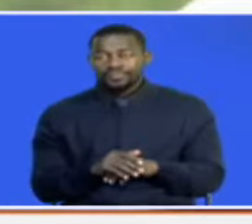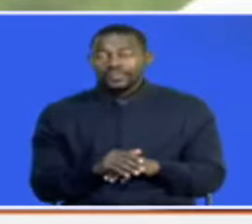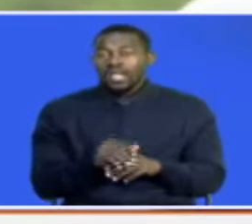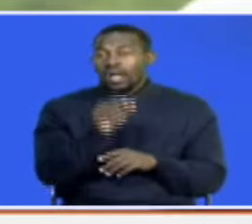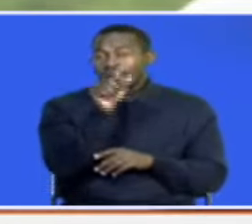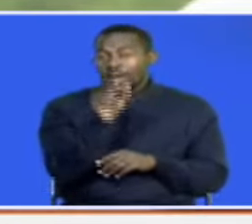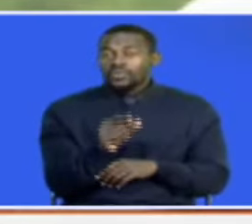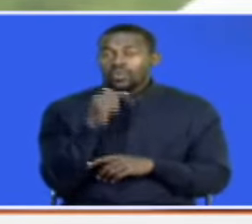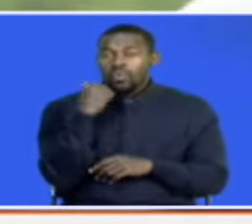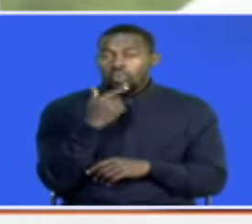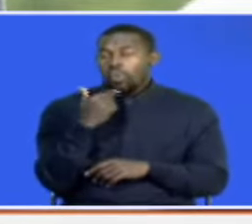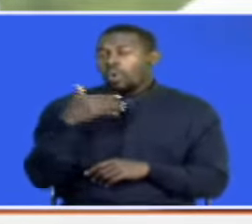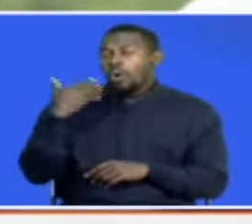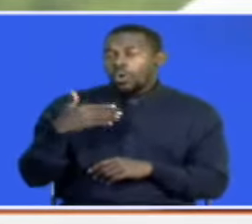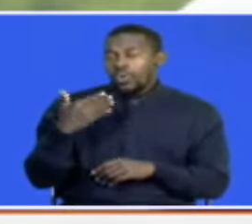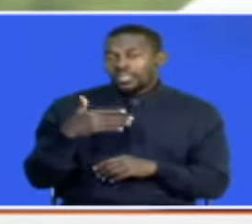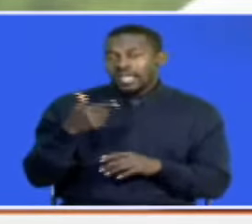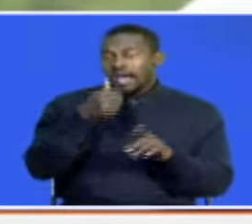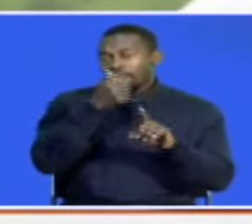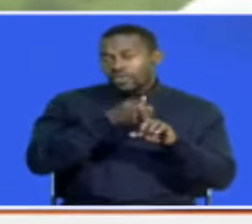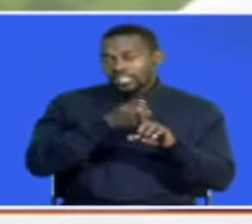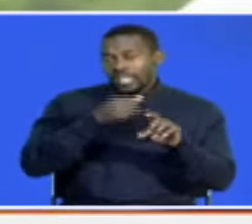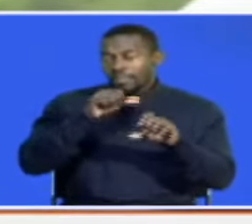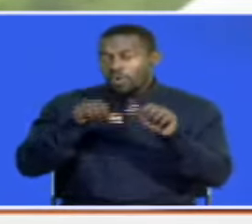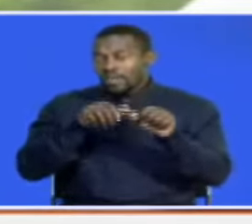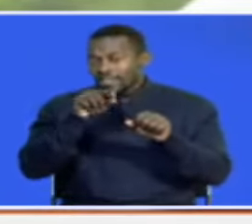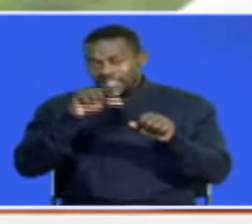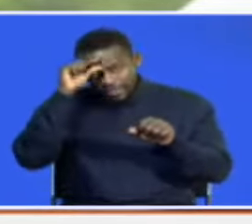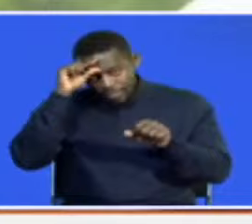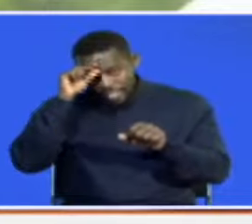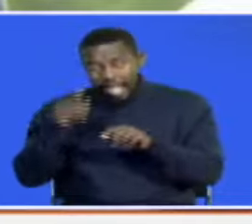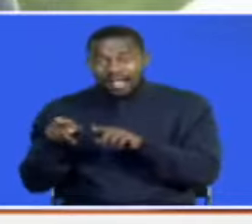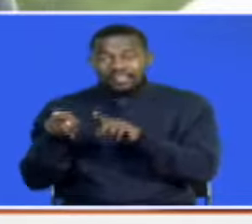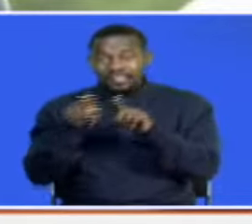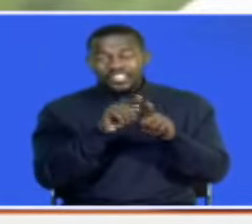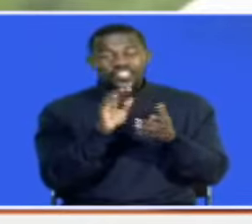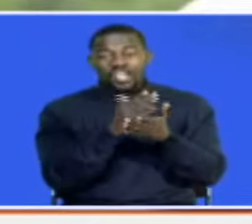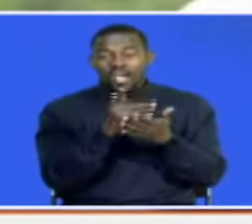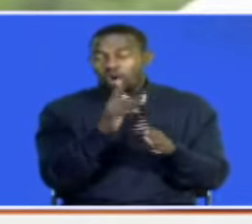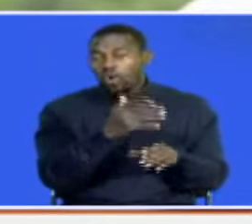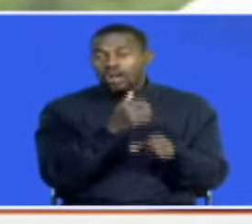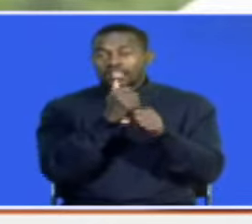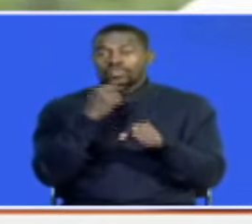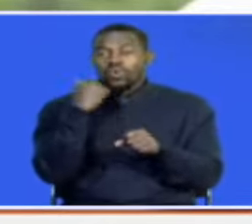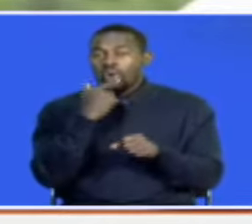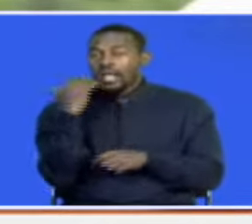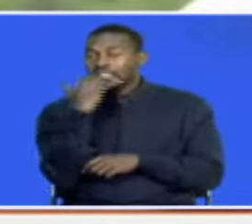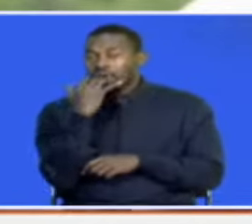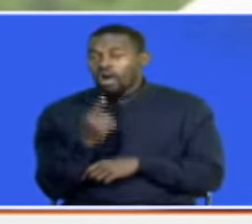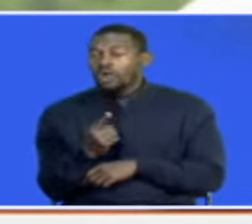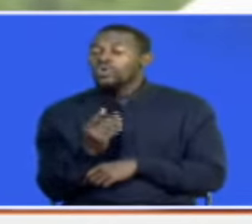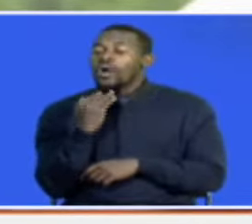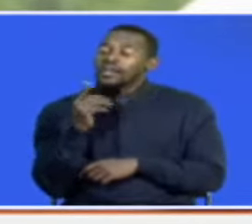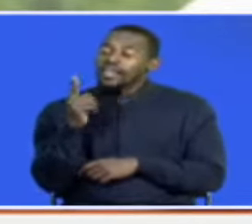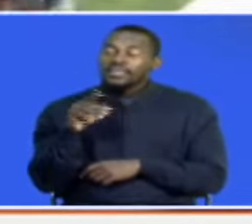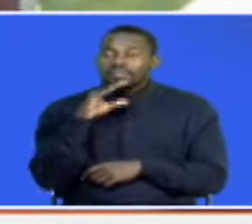kusema hii serikali ni ya shareholders ni nani? Ni Gachagua. Sasa tunataka yeye kwanza